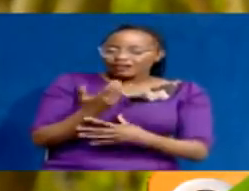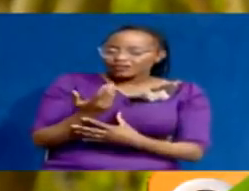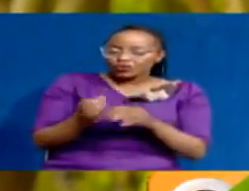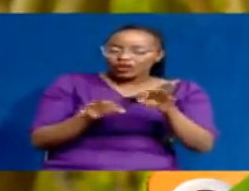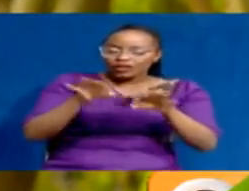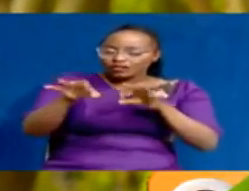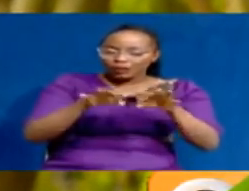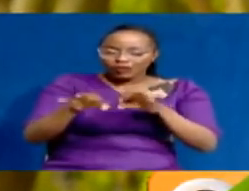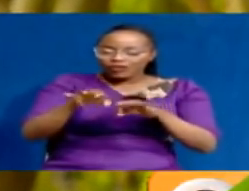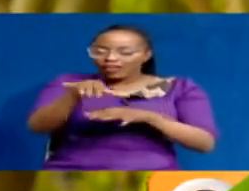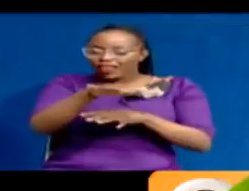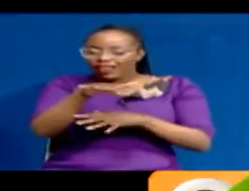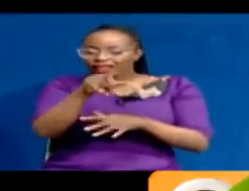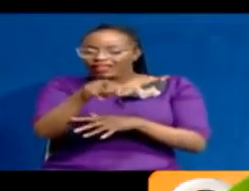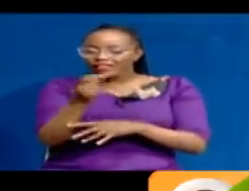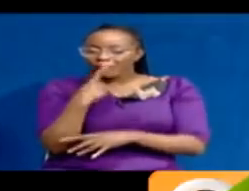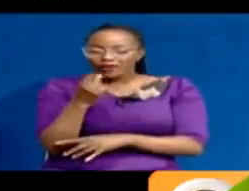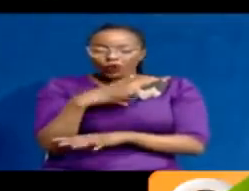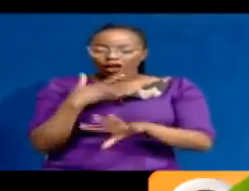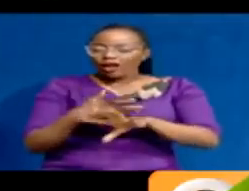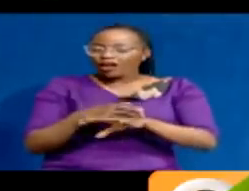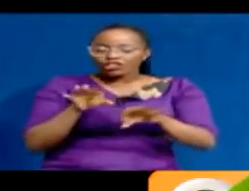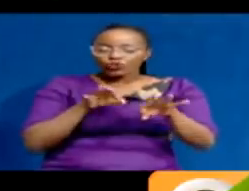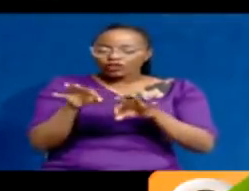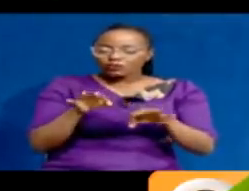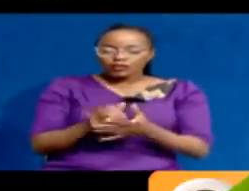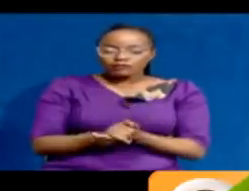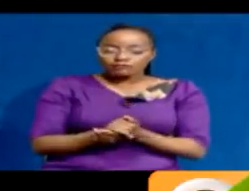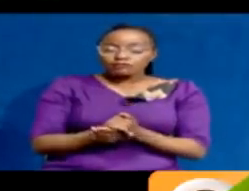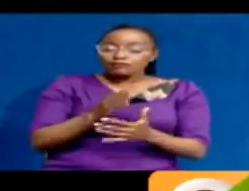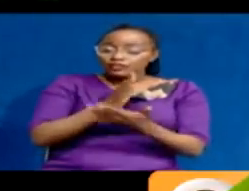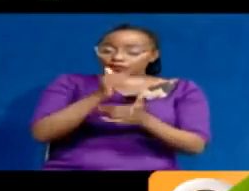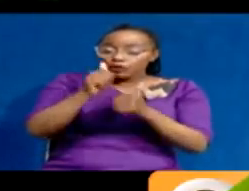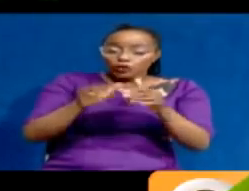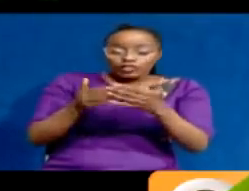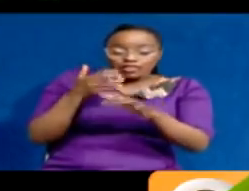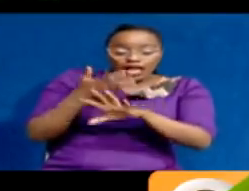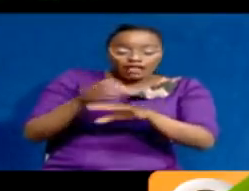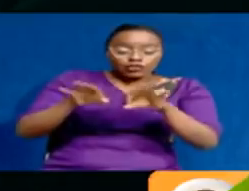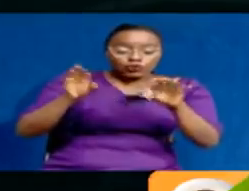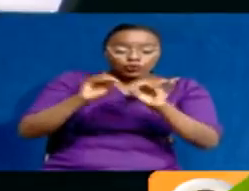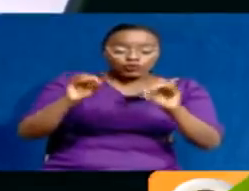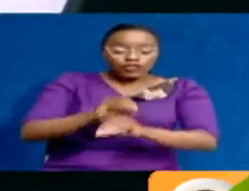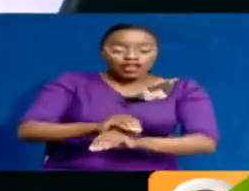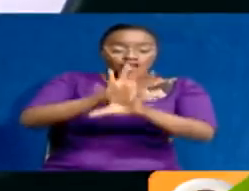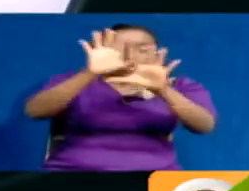a completely gray medical area. What is not a gray area, though, is the